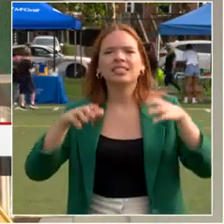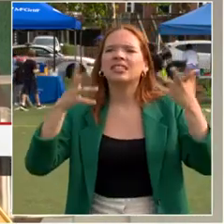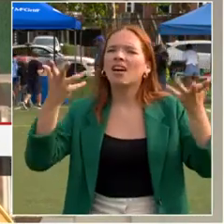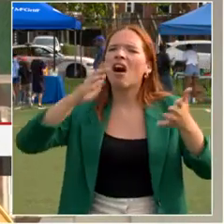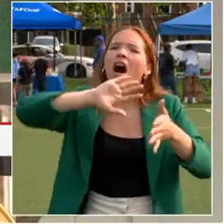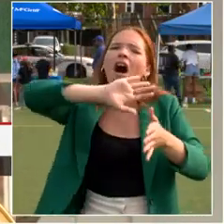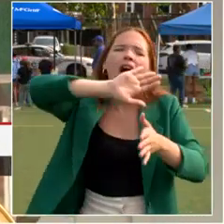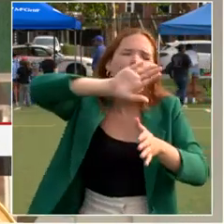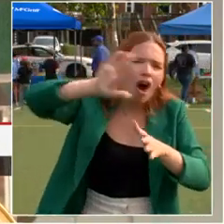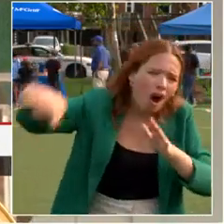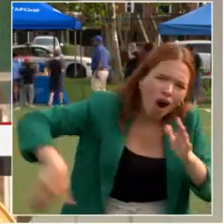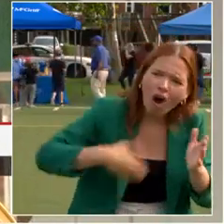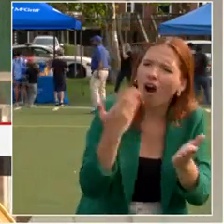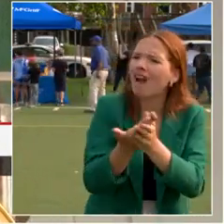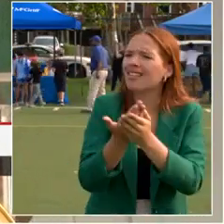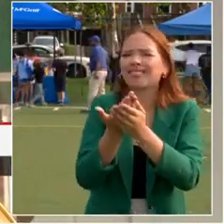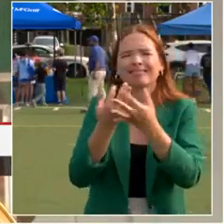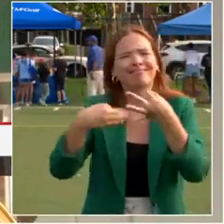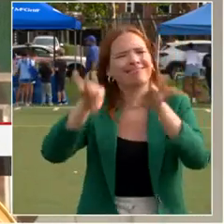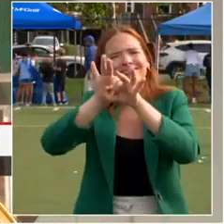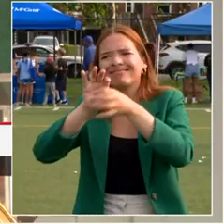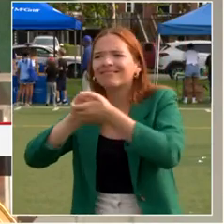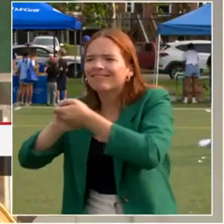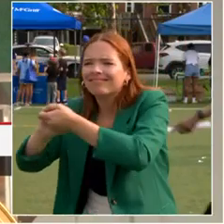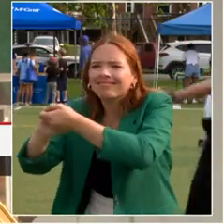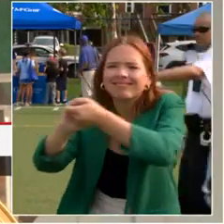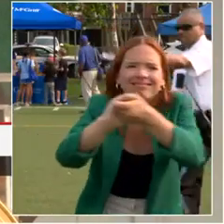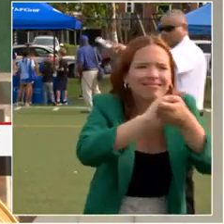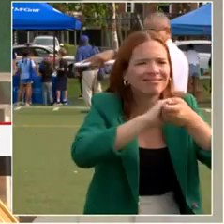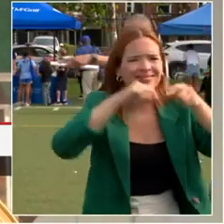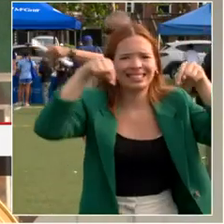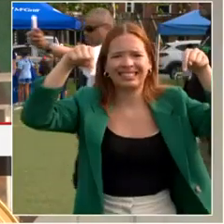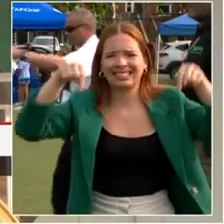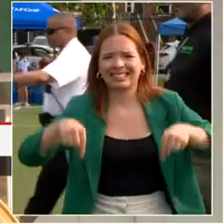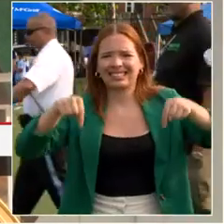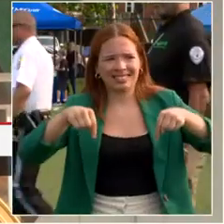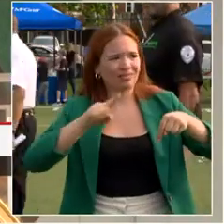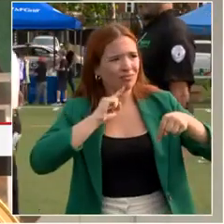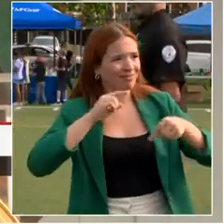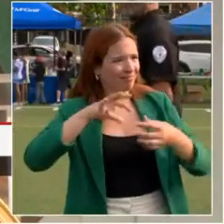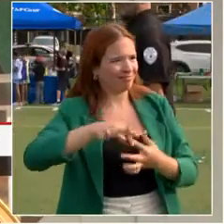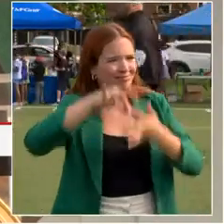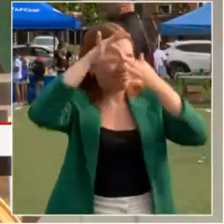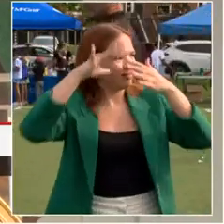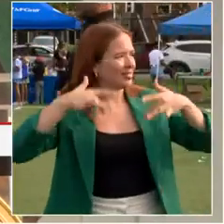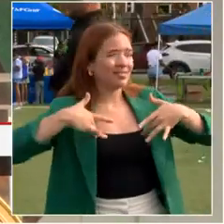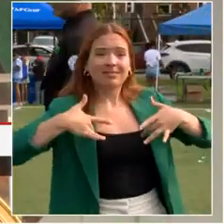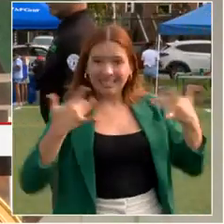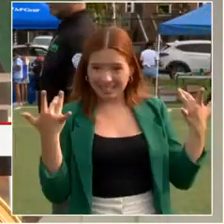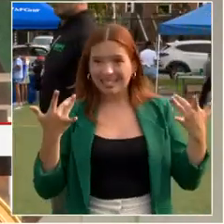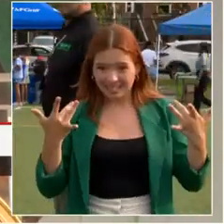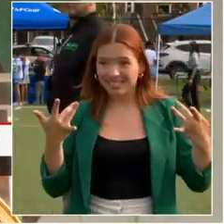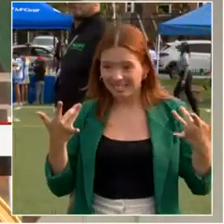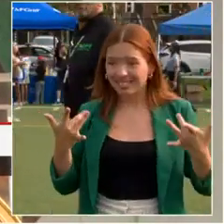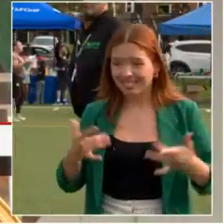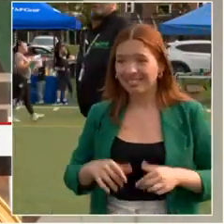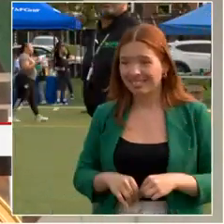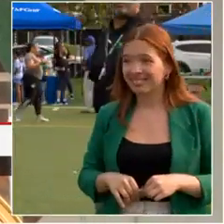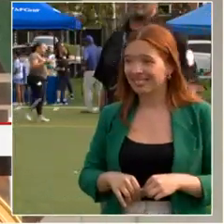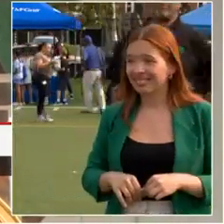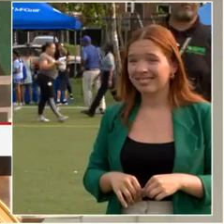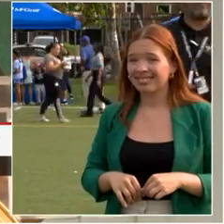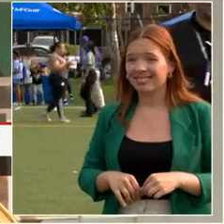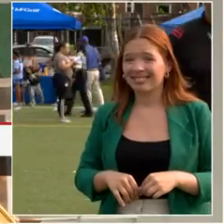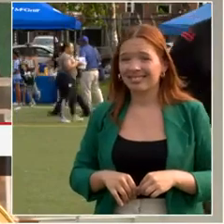of the Citizens Advisory Council at the 5th District. We have one of the